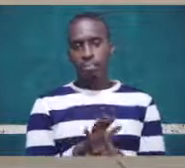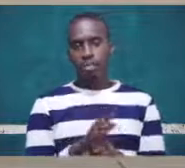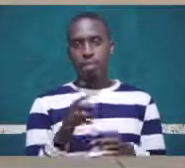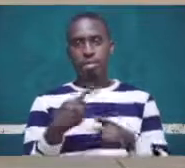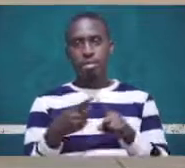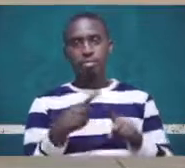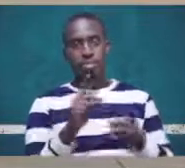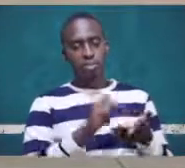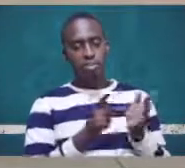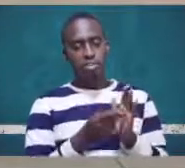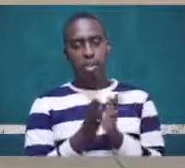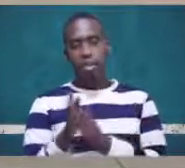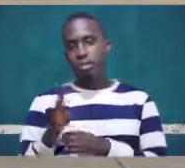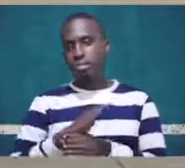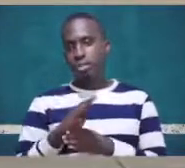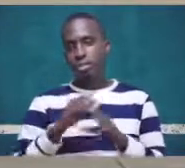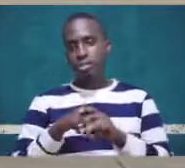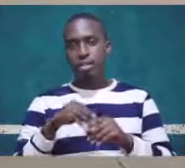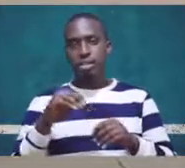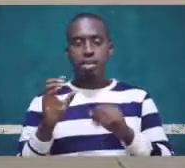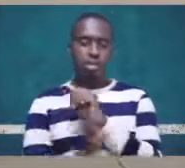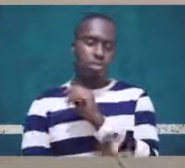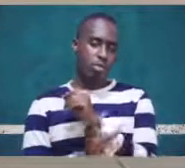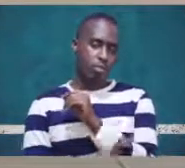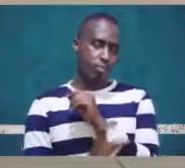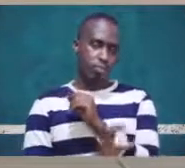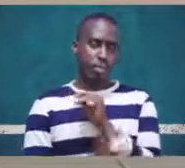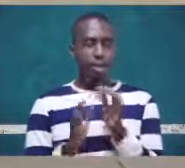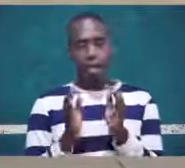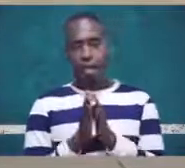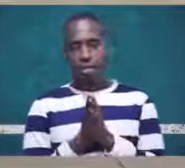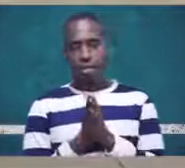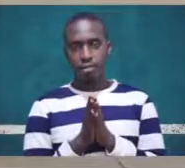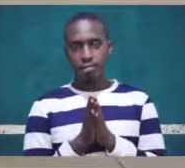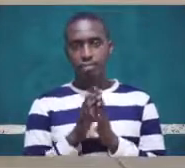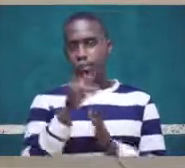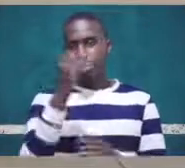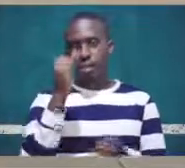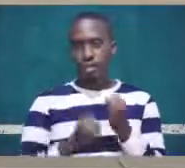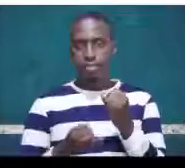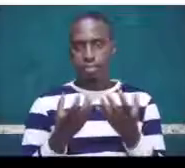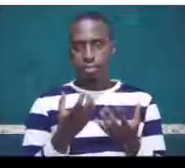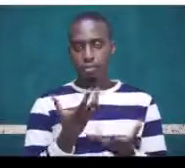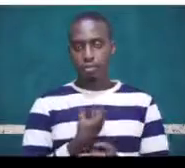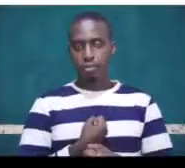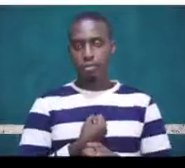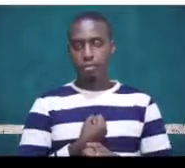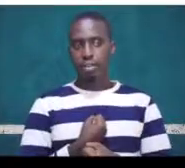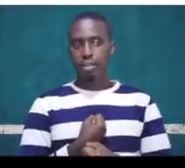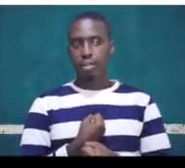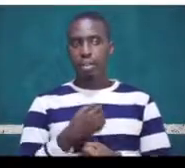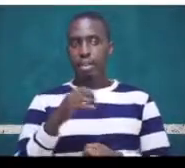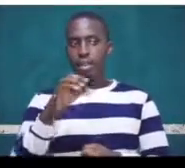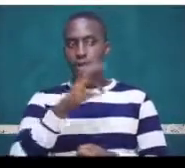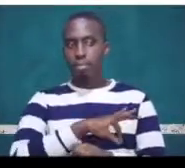projects and businesses in the country. And that last one, we have what we call capital gain taxation.